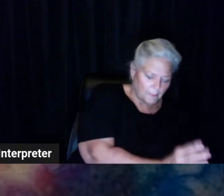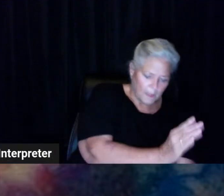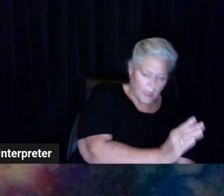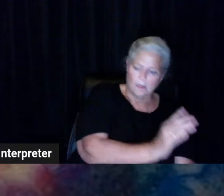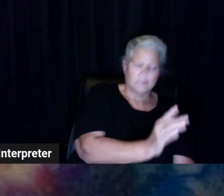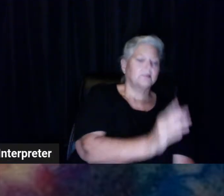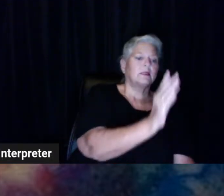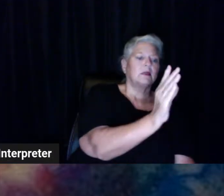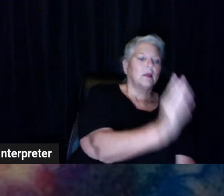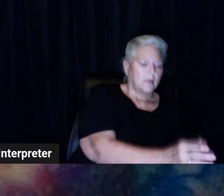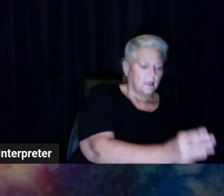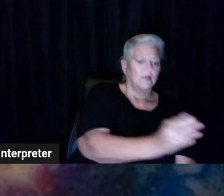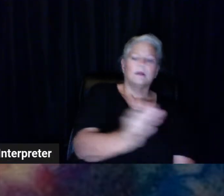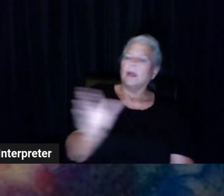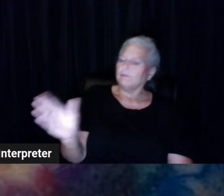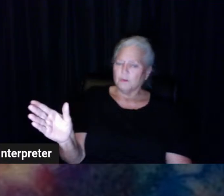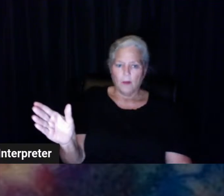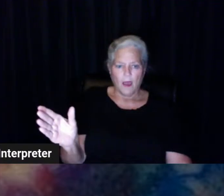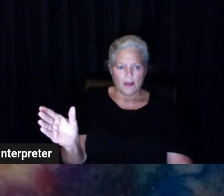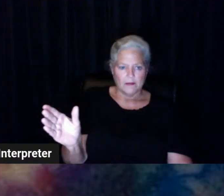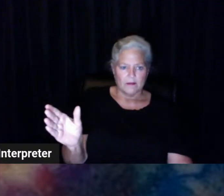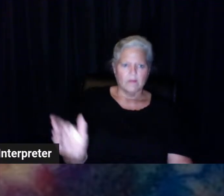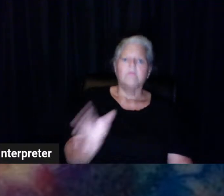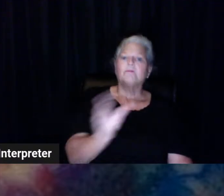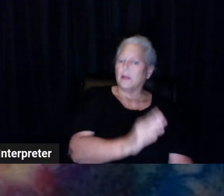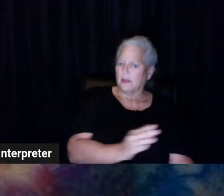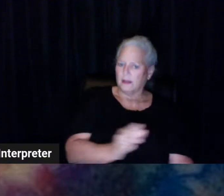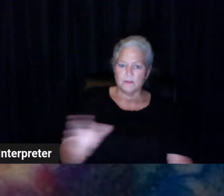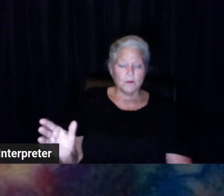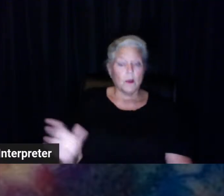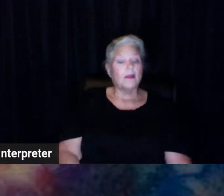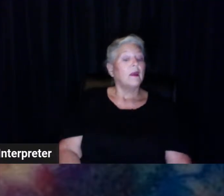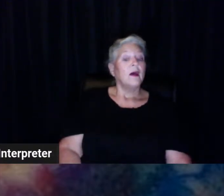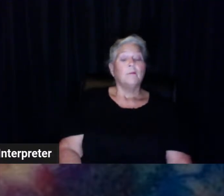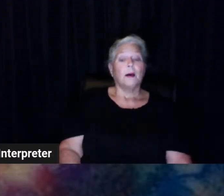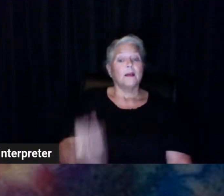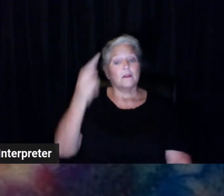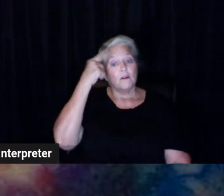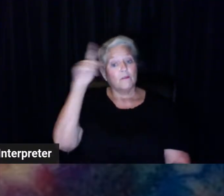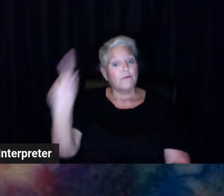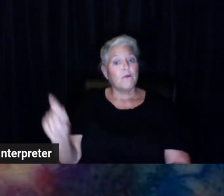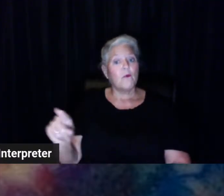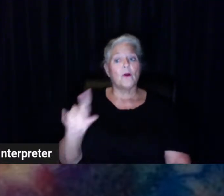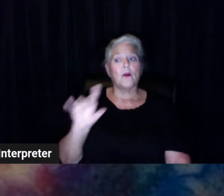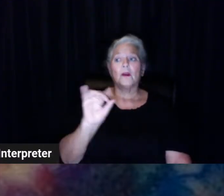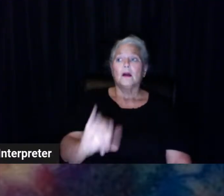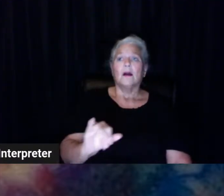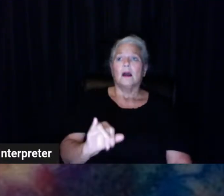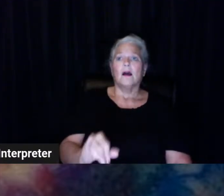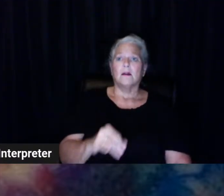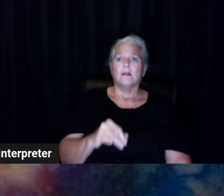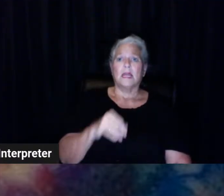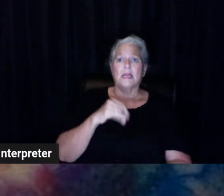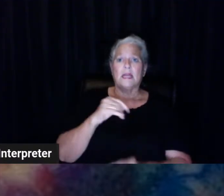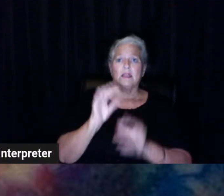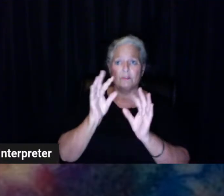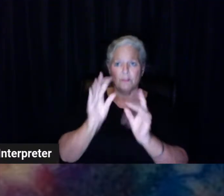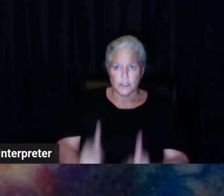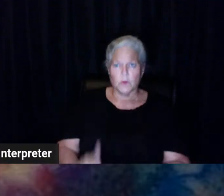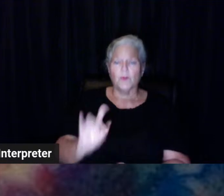from, let's see, left to right. Left to right. Left to right. But for